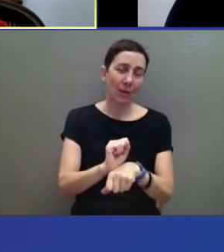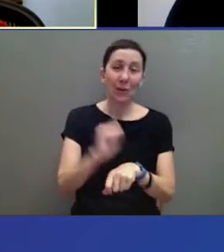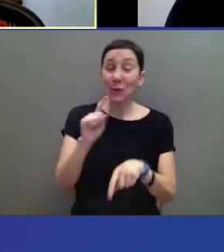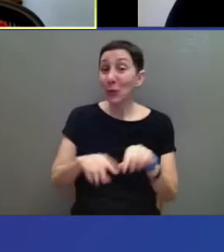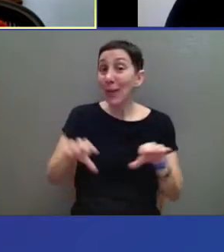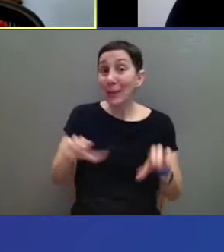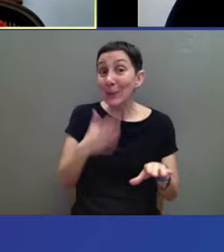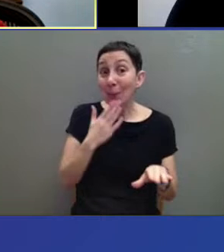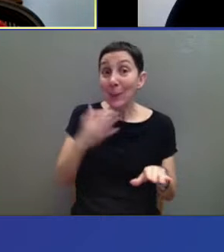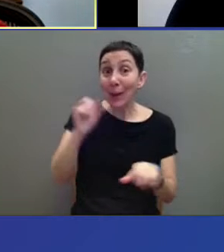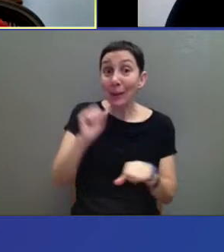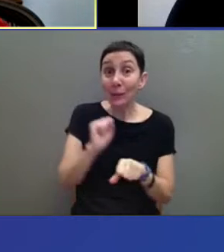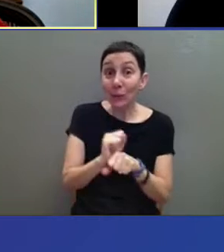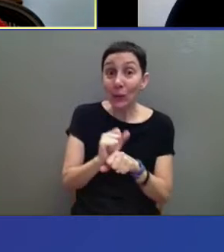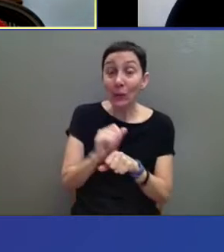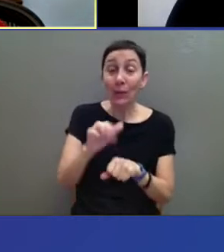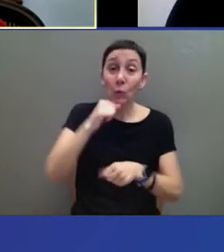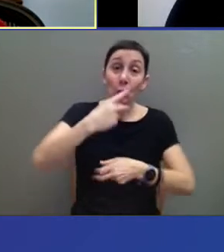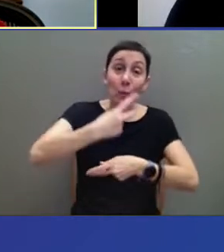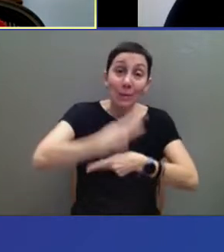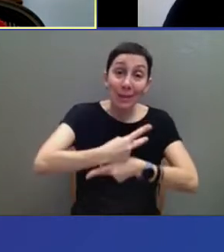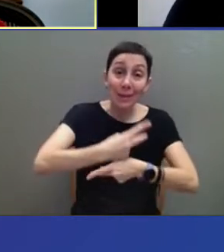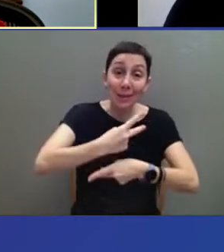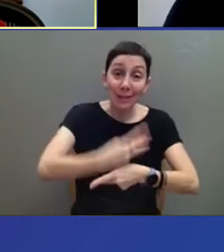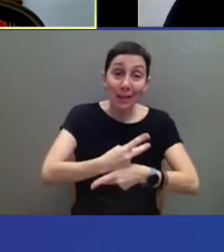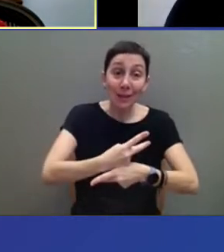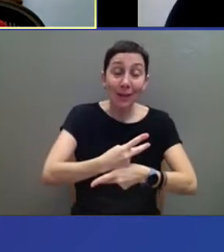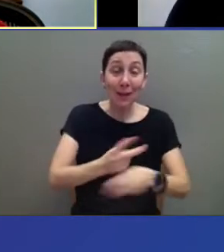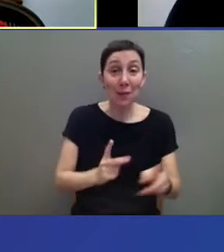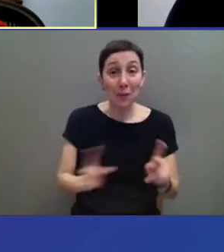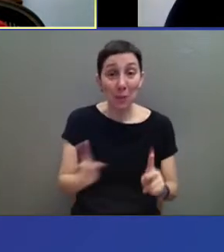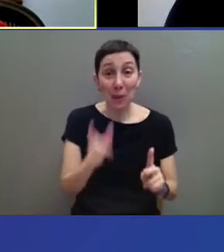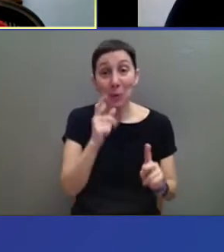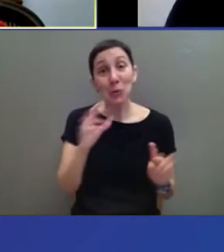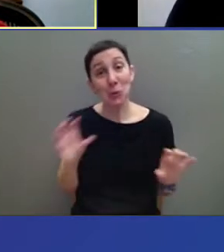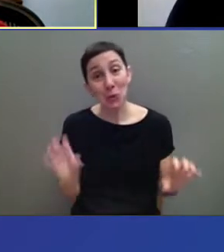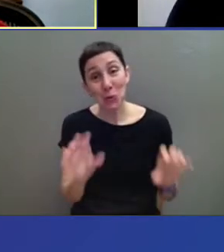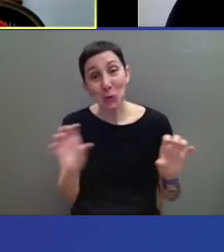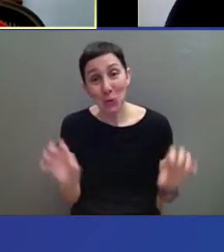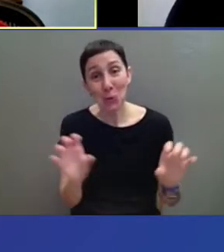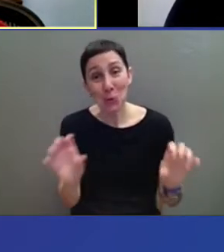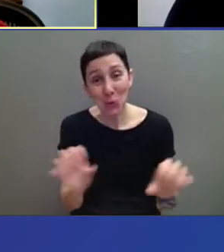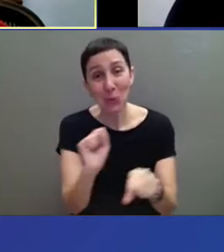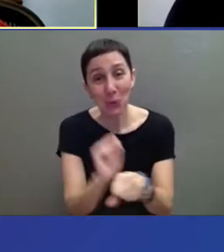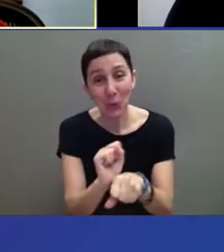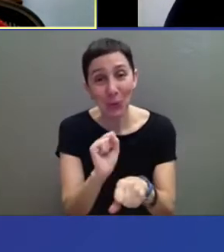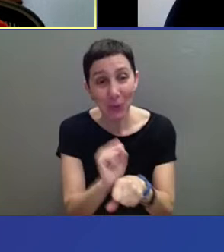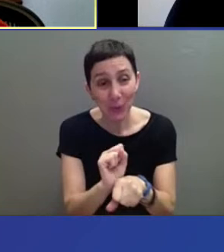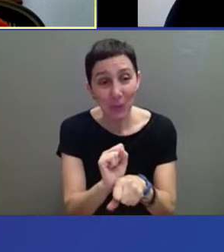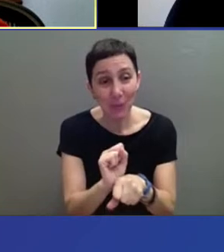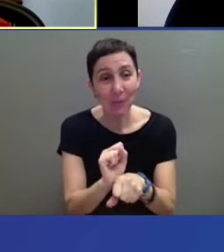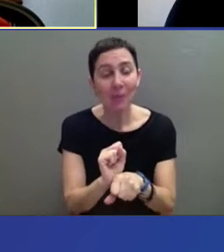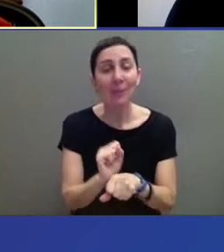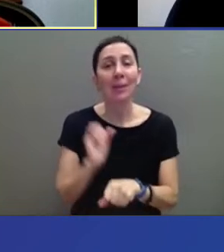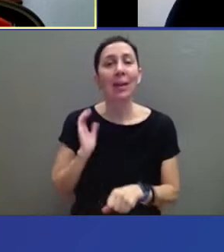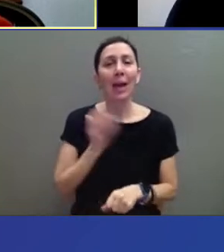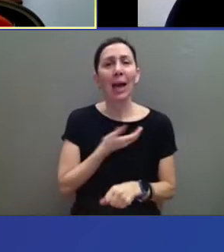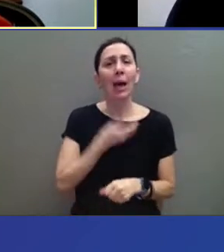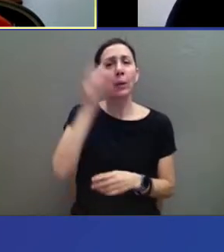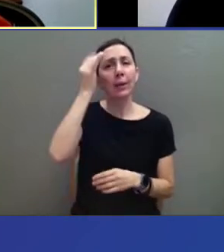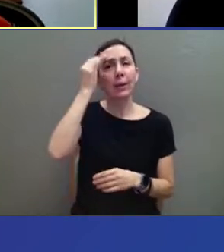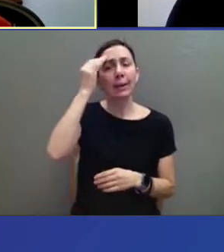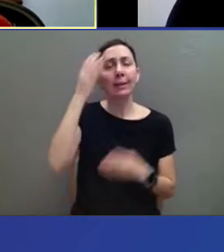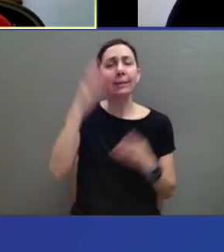best work if you're not taking care of the people that are doing that work. And so our thinking is that the general